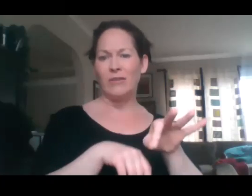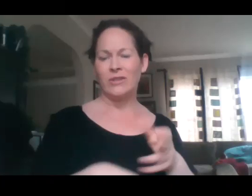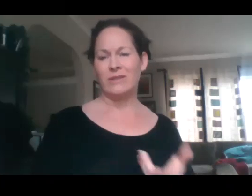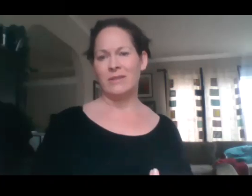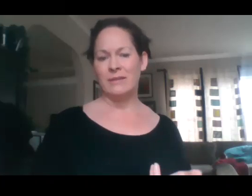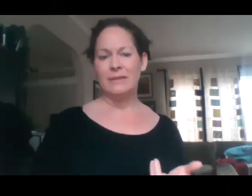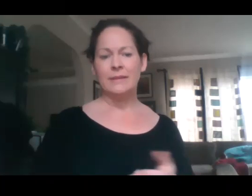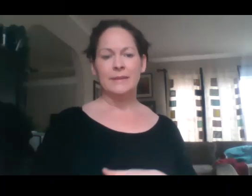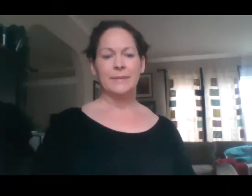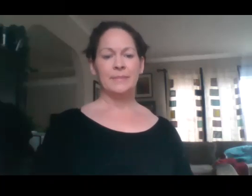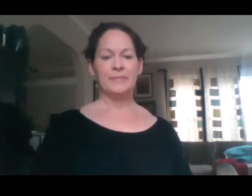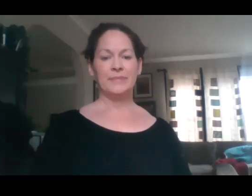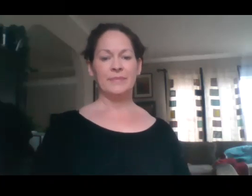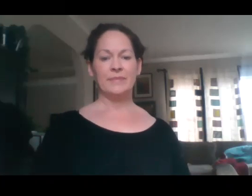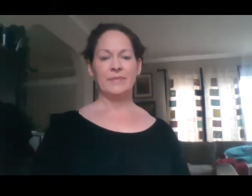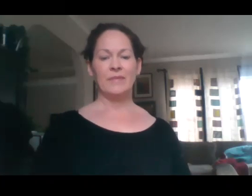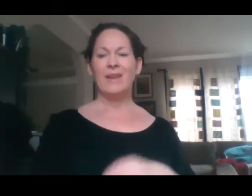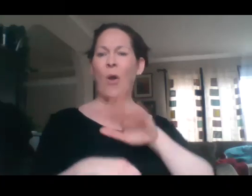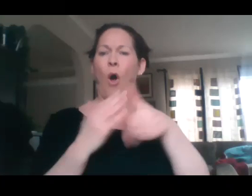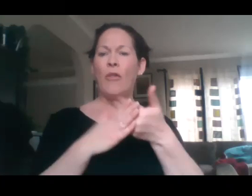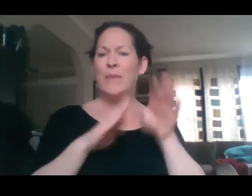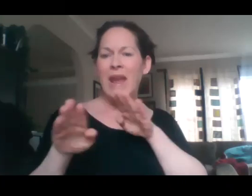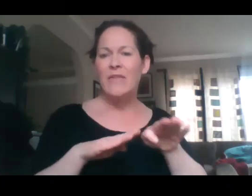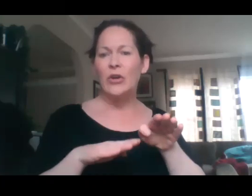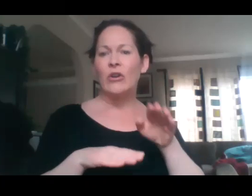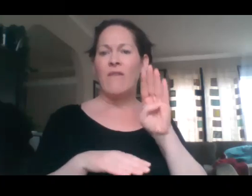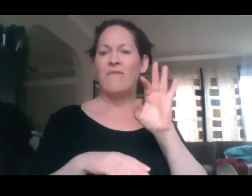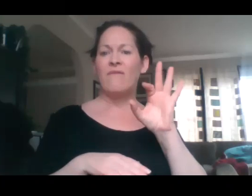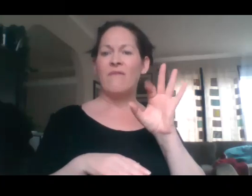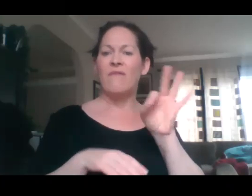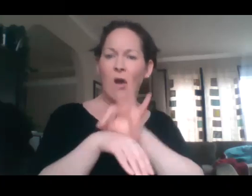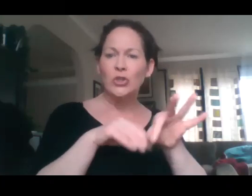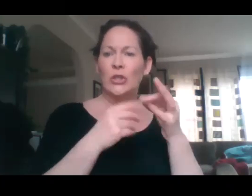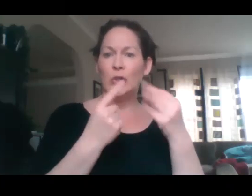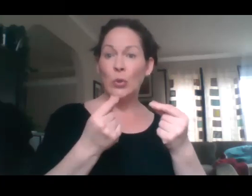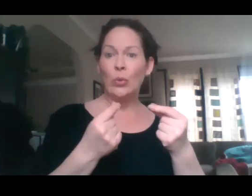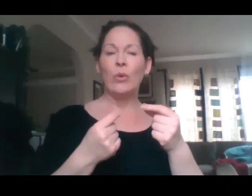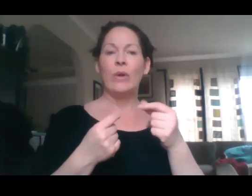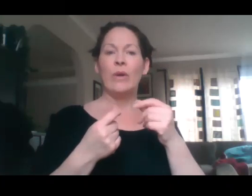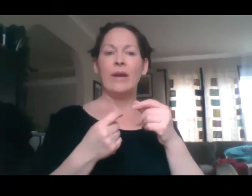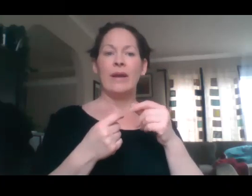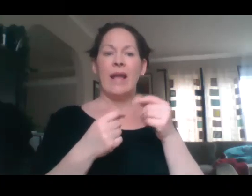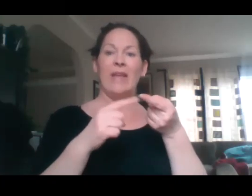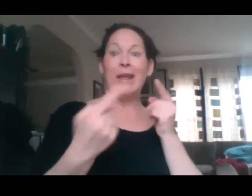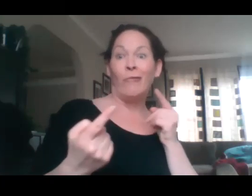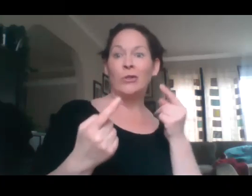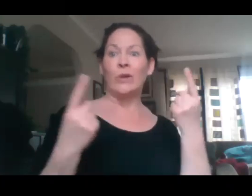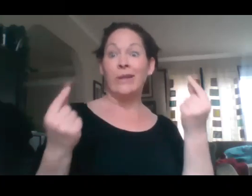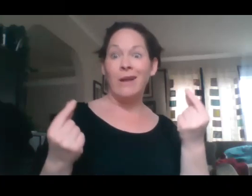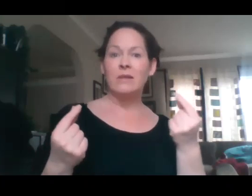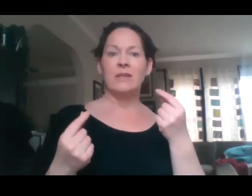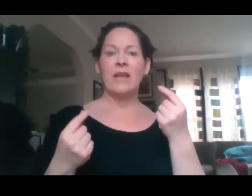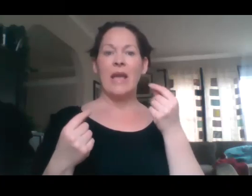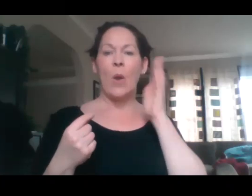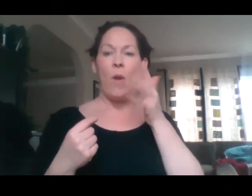it, of all the things functions did and all the things the inverse has to do, it's going to look something